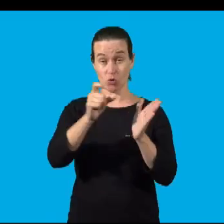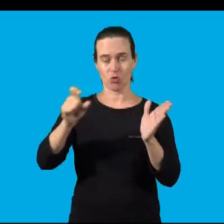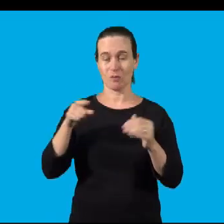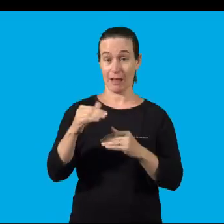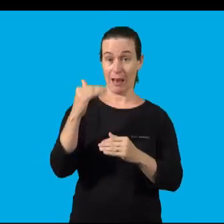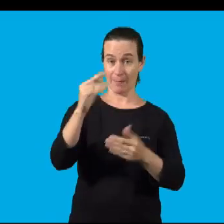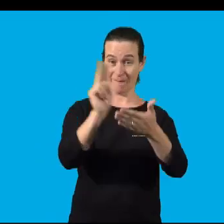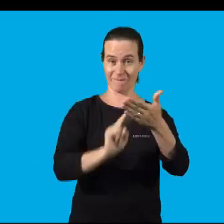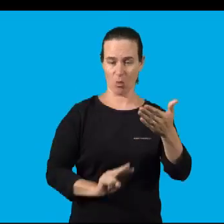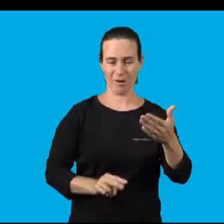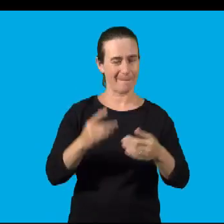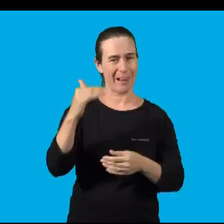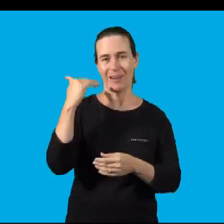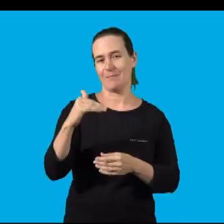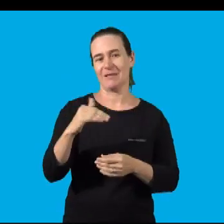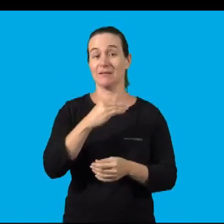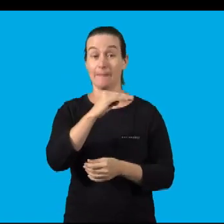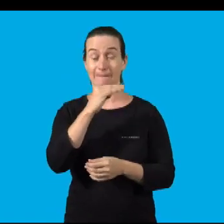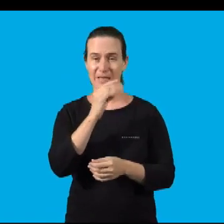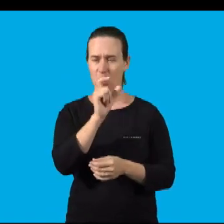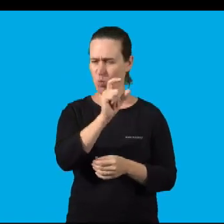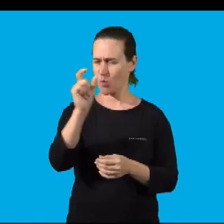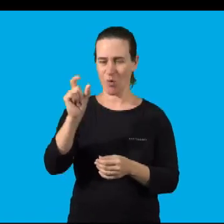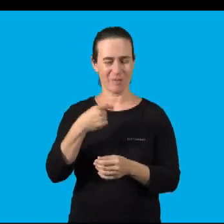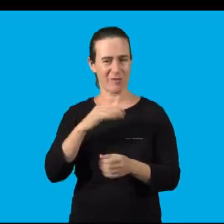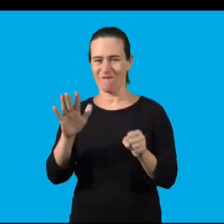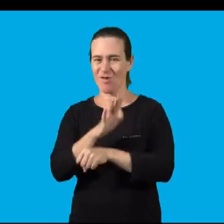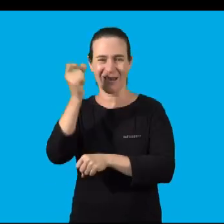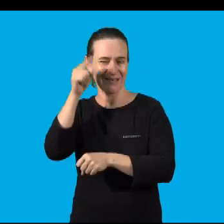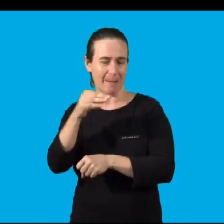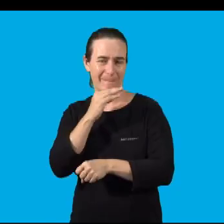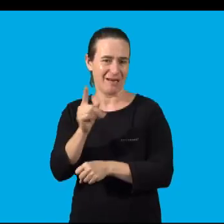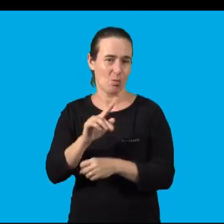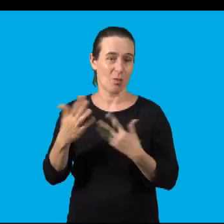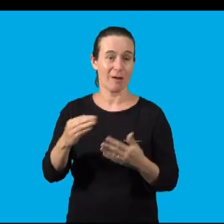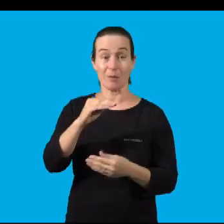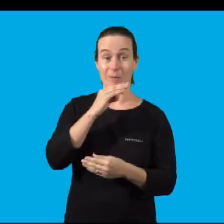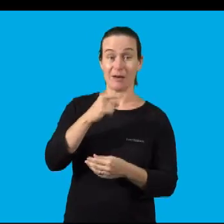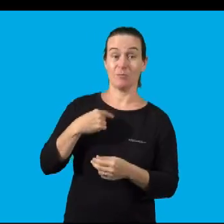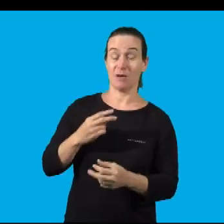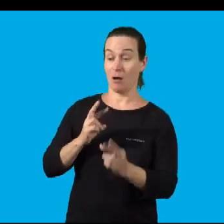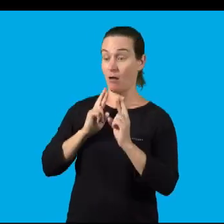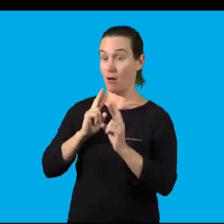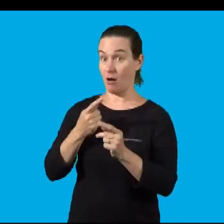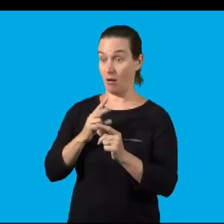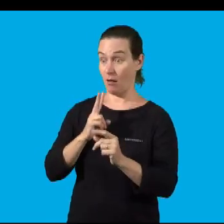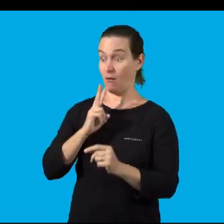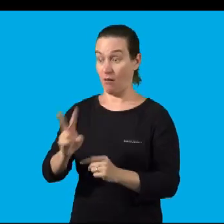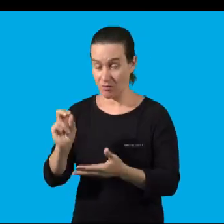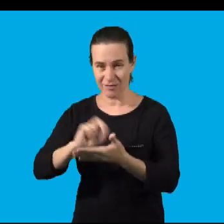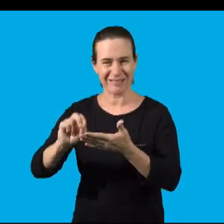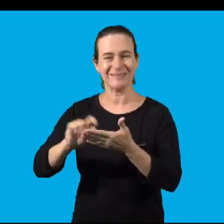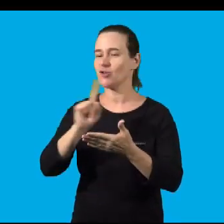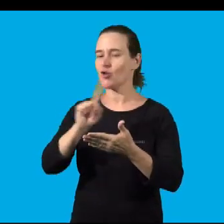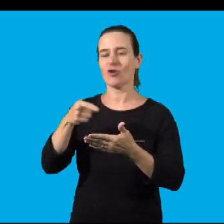Learners' limited vocabulary meant that certain words were misunderstood, and the responses were not